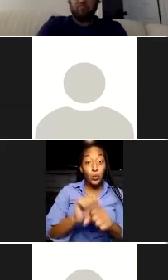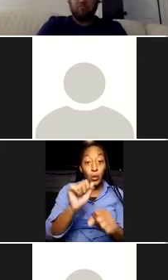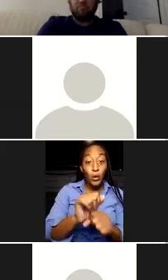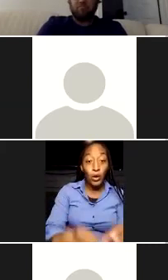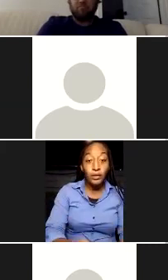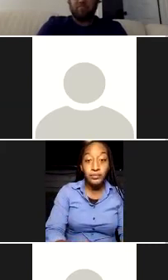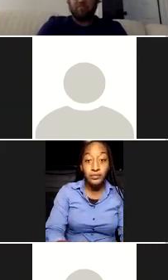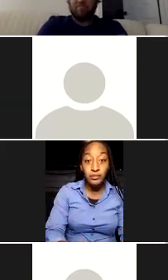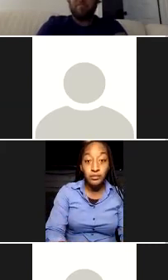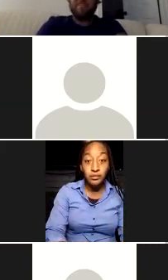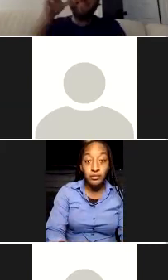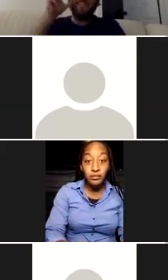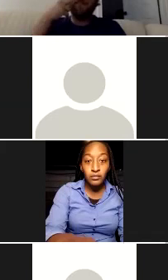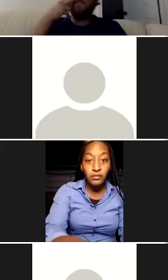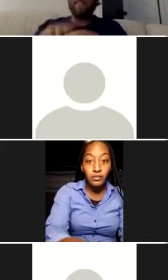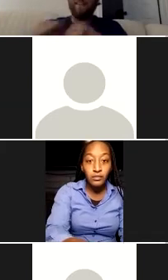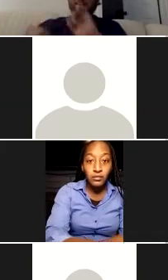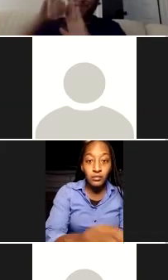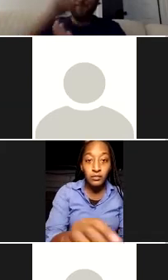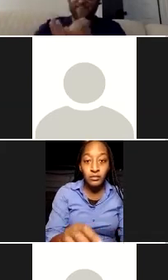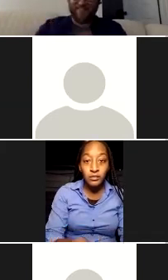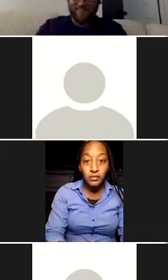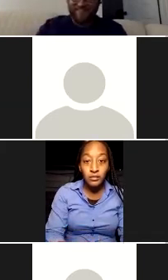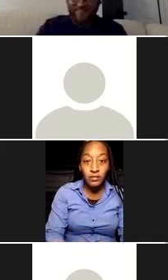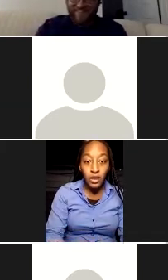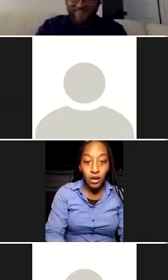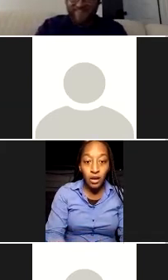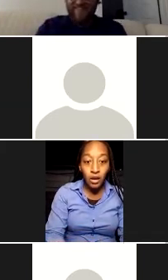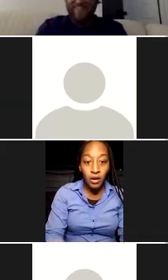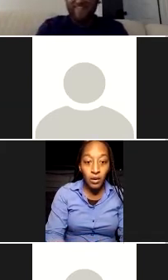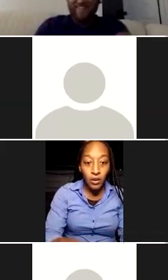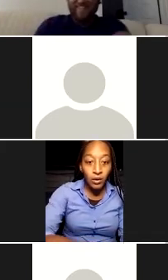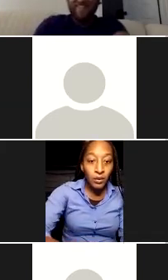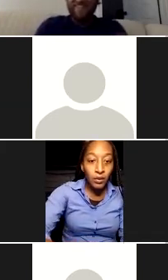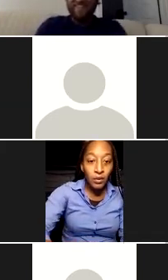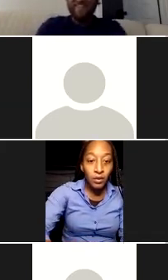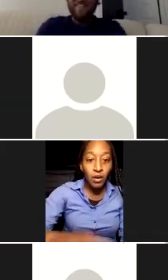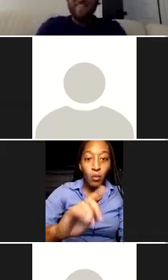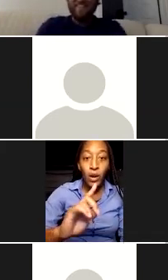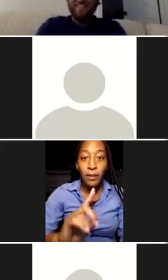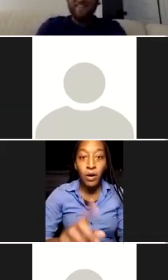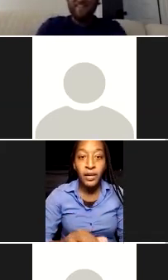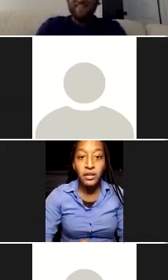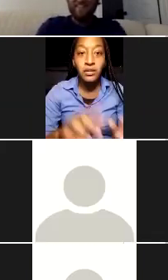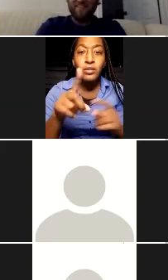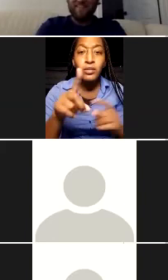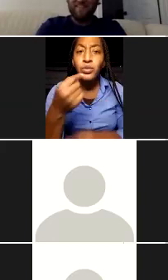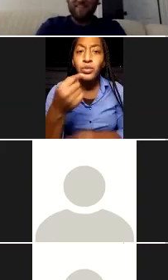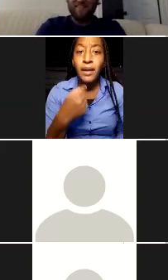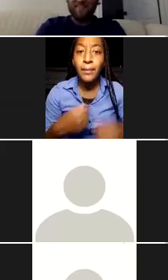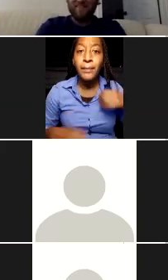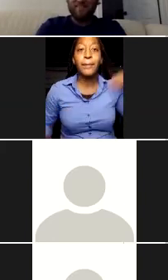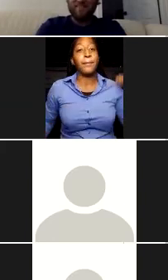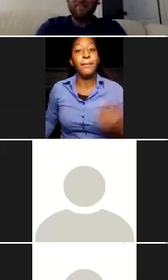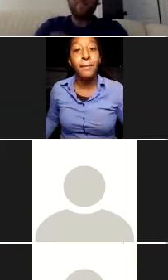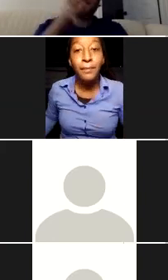All right. So this bonus is due also by Saturday. And I do apologize. Yes, I'm